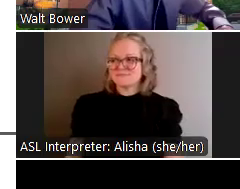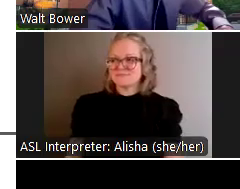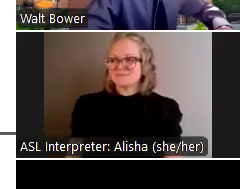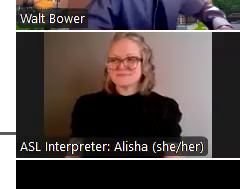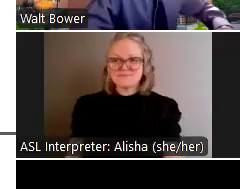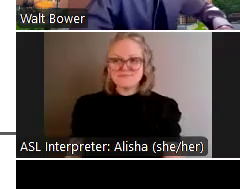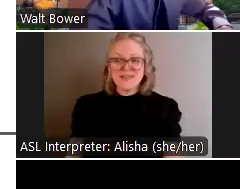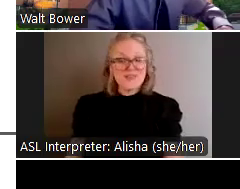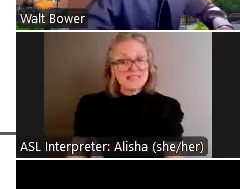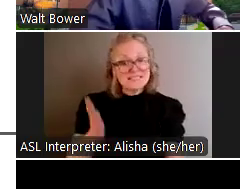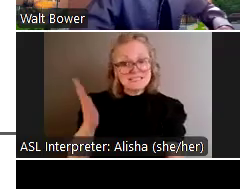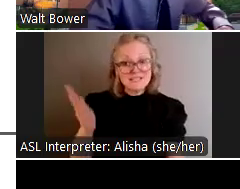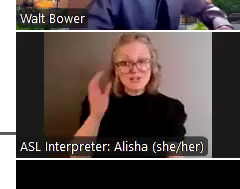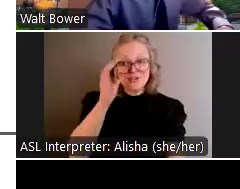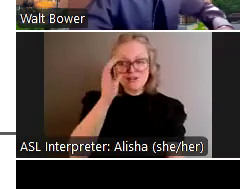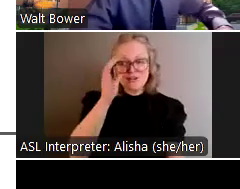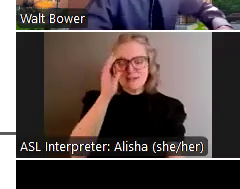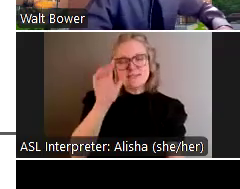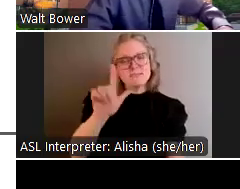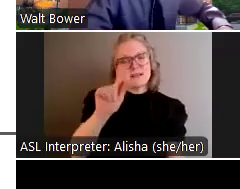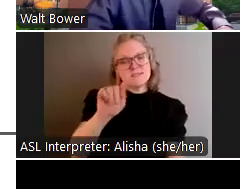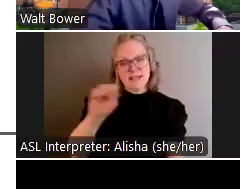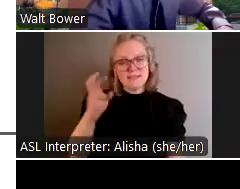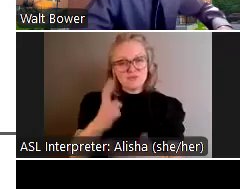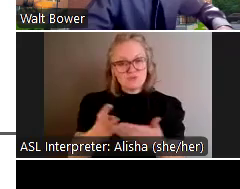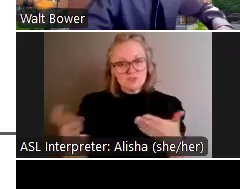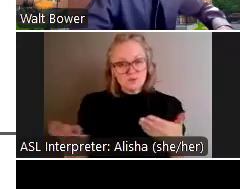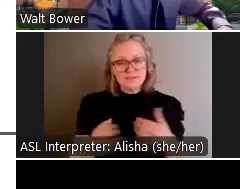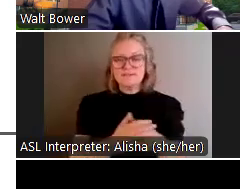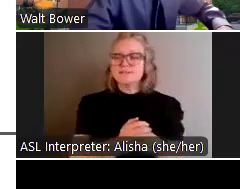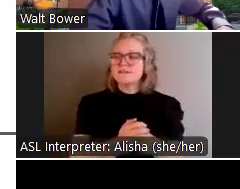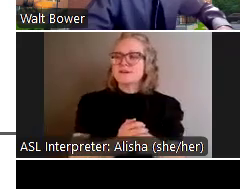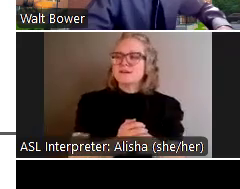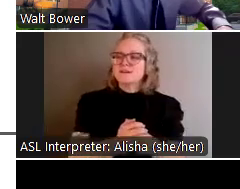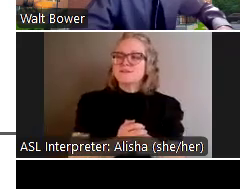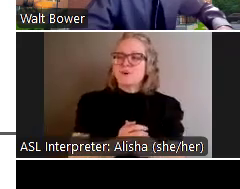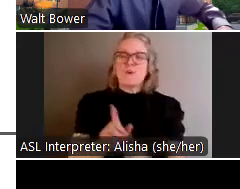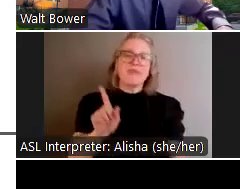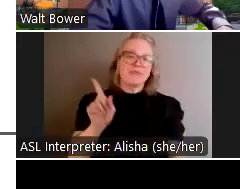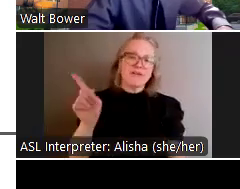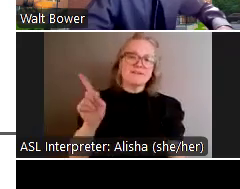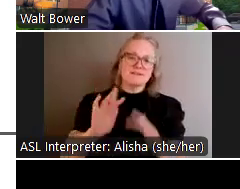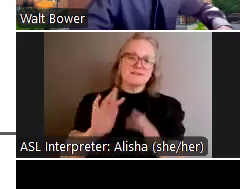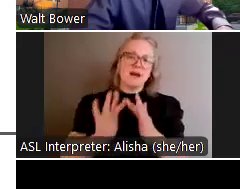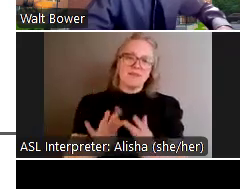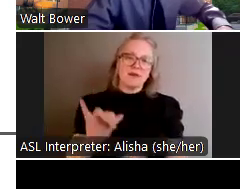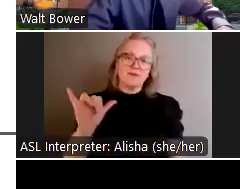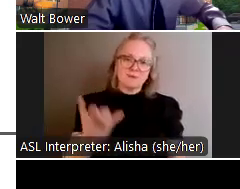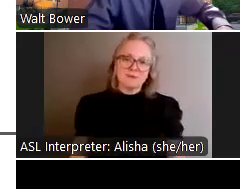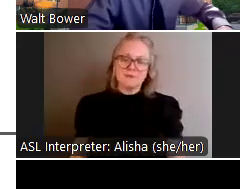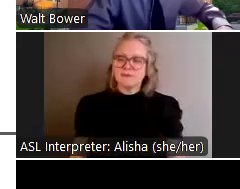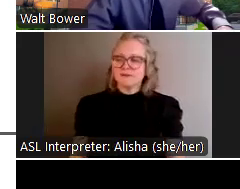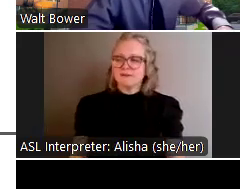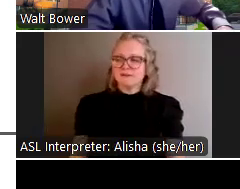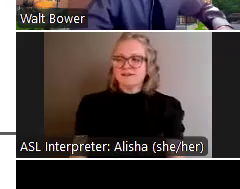And then here are some LTSS resources. So this is online. This is where we have all